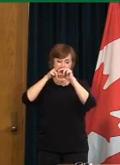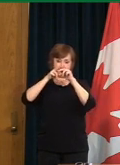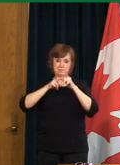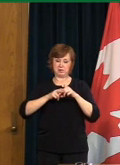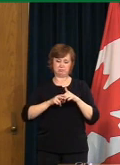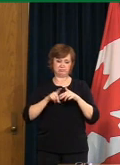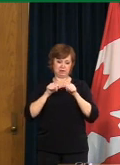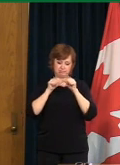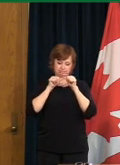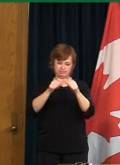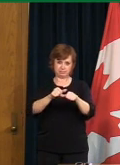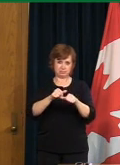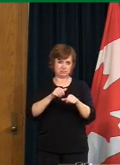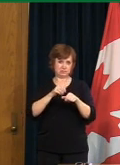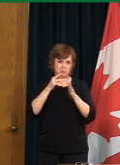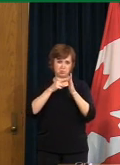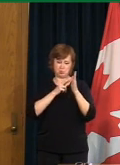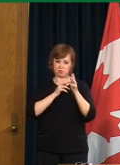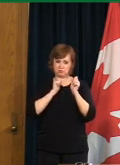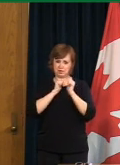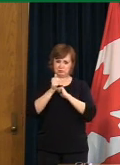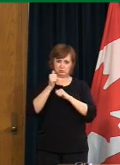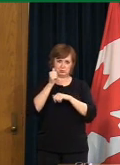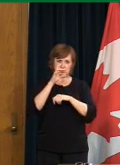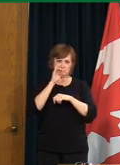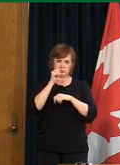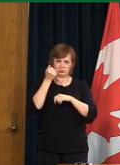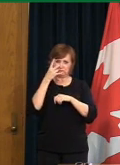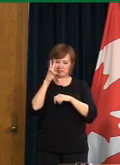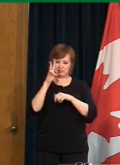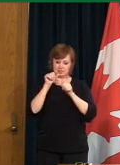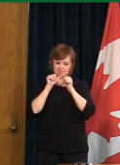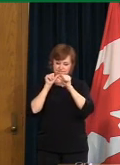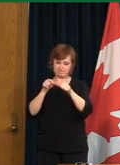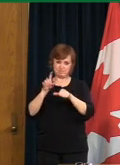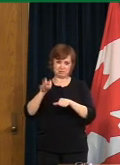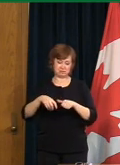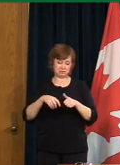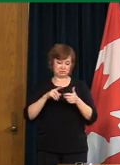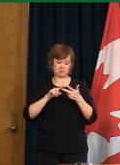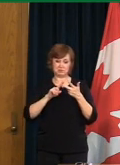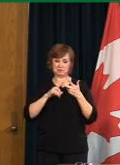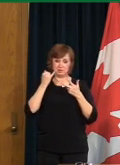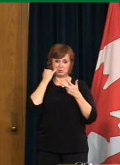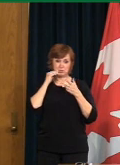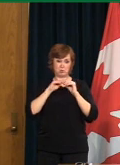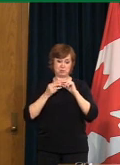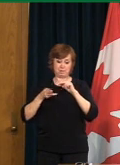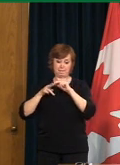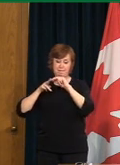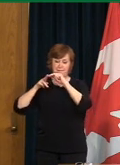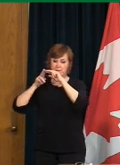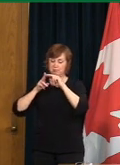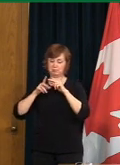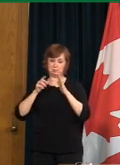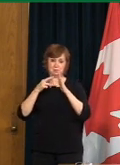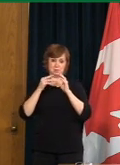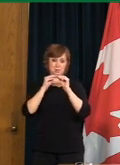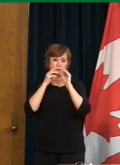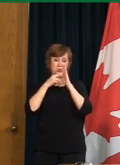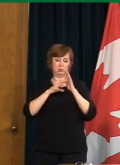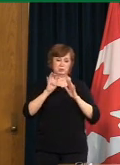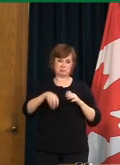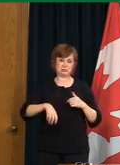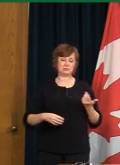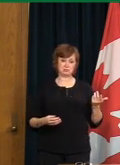beyond December 17th. And unfortunately, if our case numbers continue to trend up, further measures may have to be considered. But in